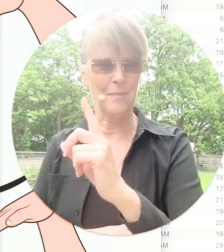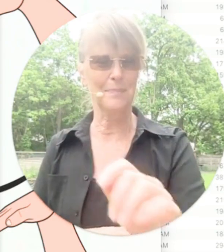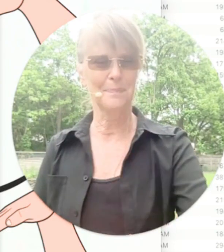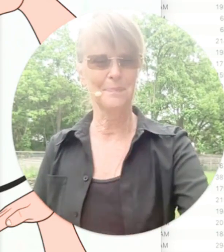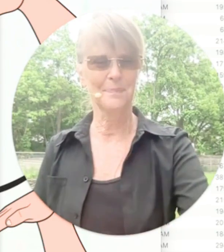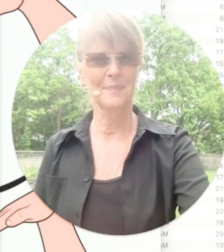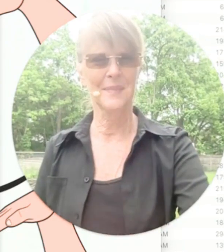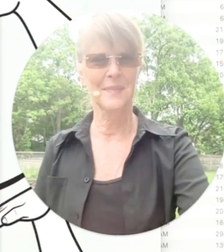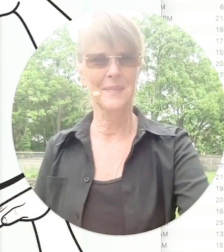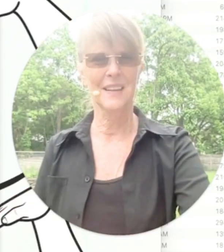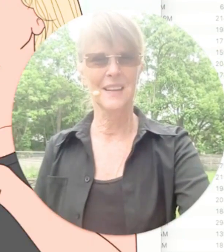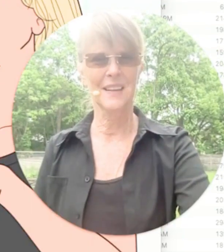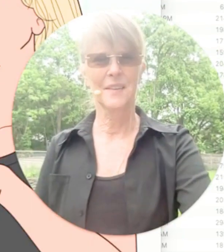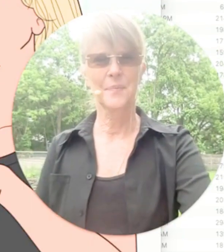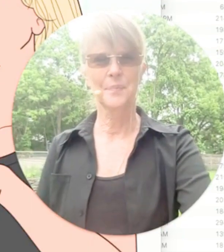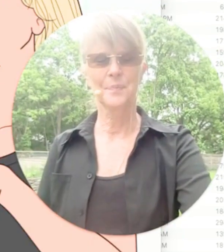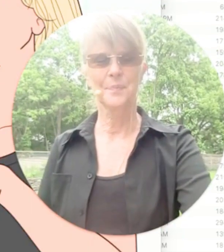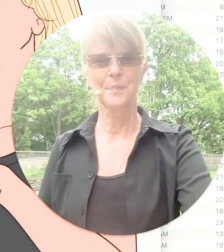up.